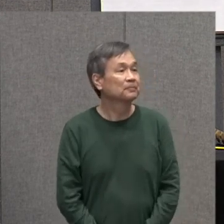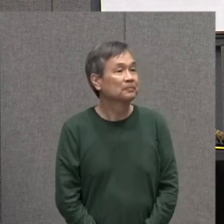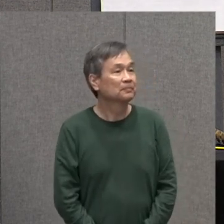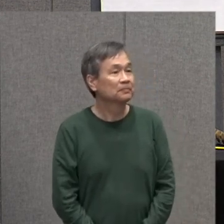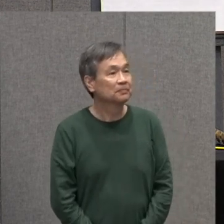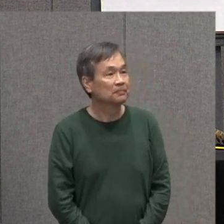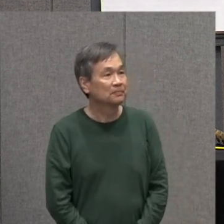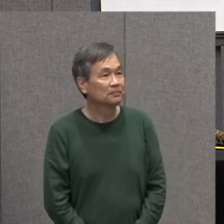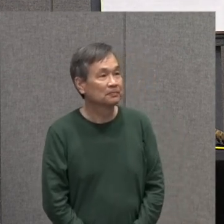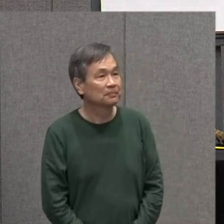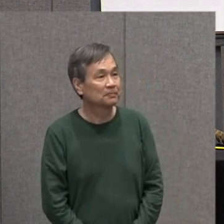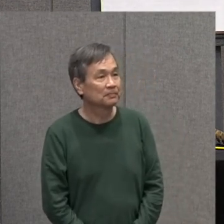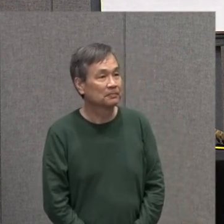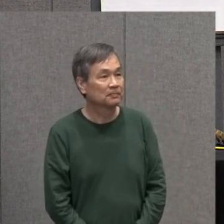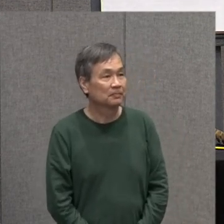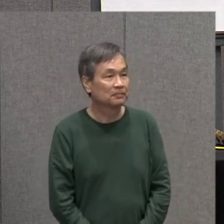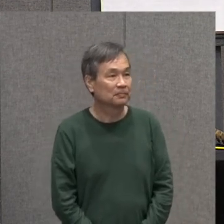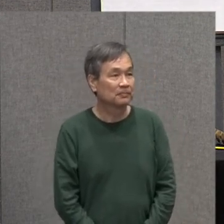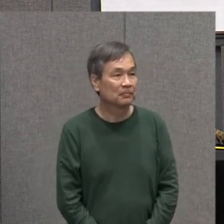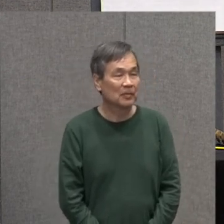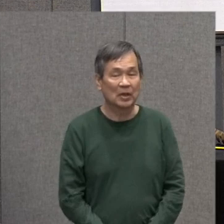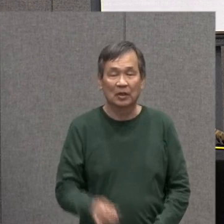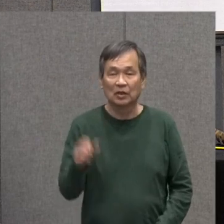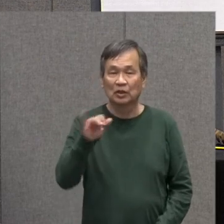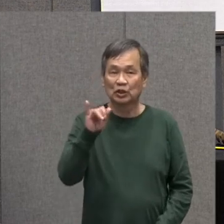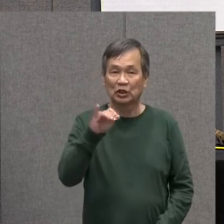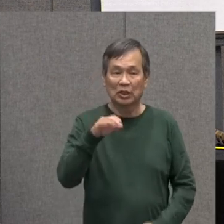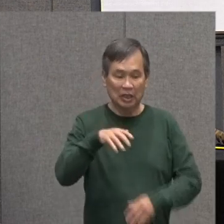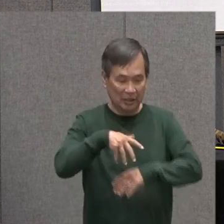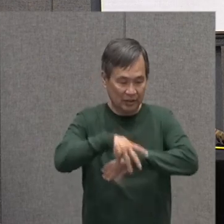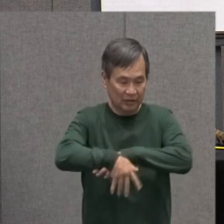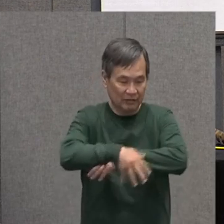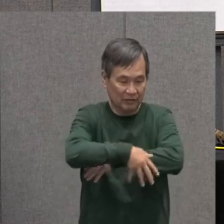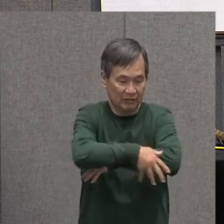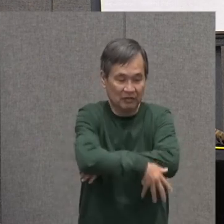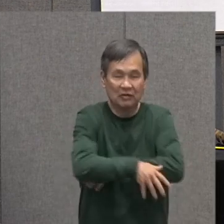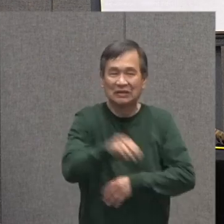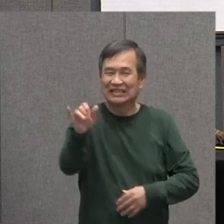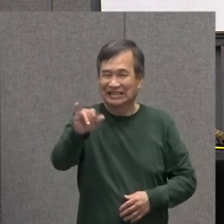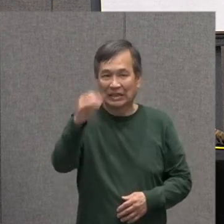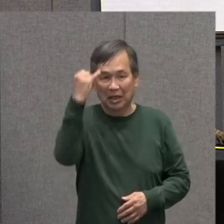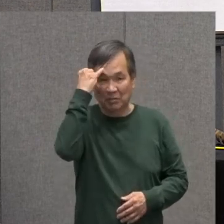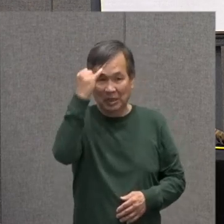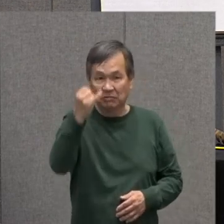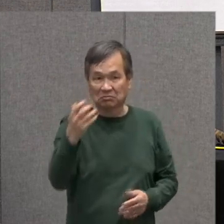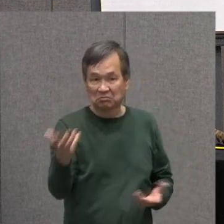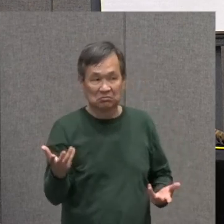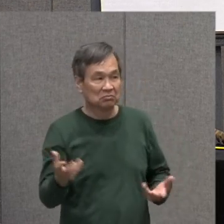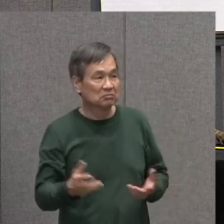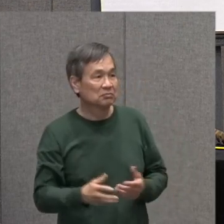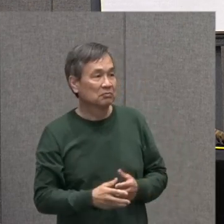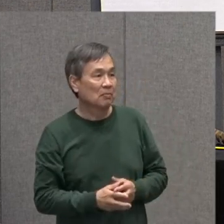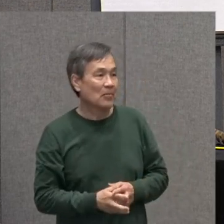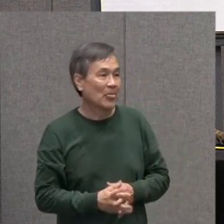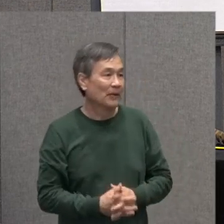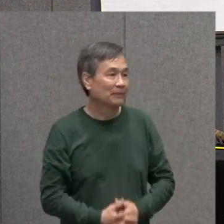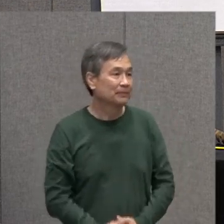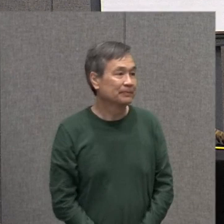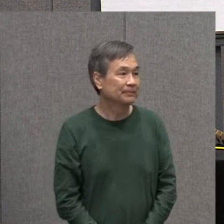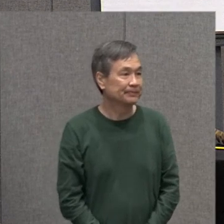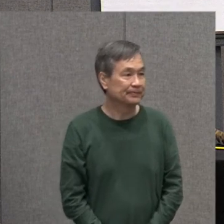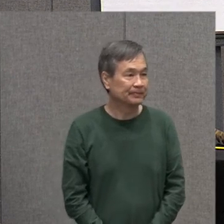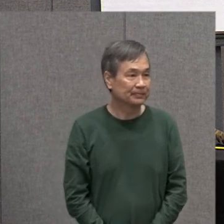This reminds me a whole lot of when we cut the fringe. Right. It's very much like fringe. It looks like. It's sort of like wide